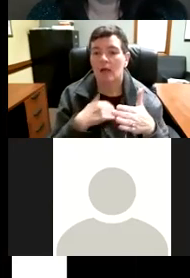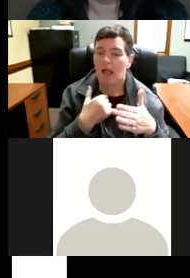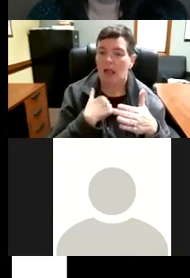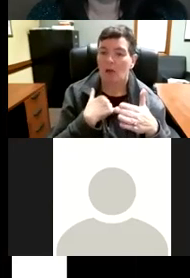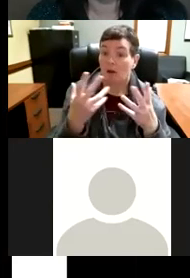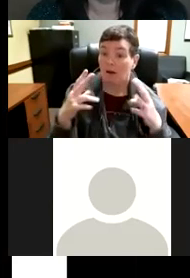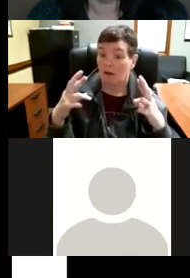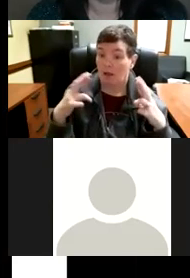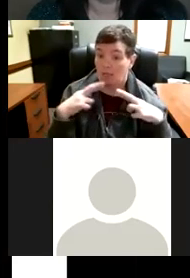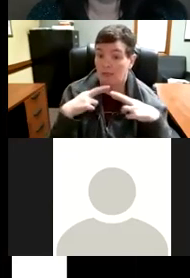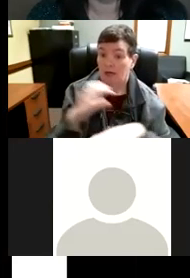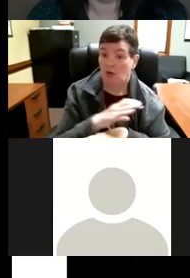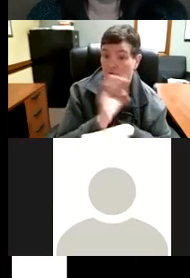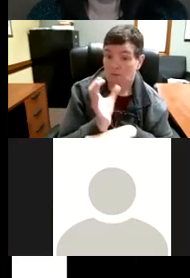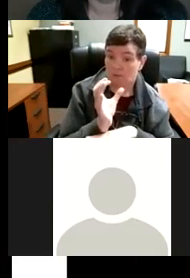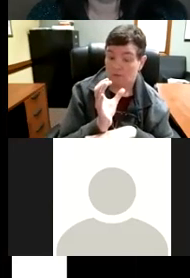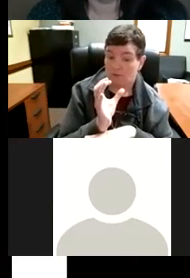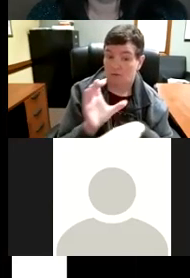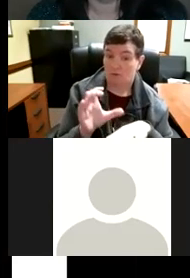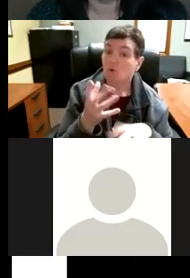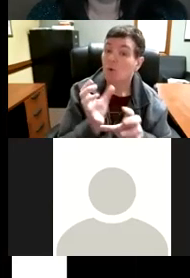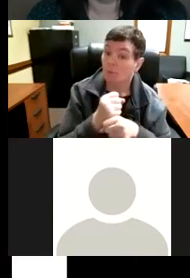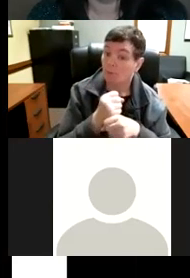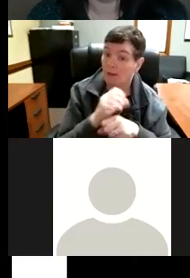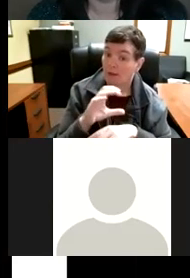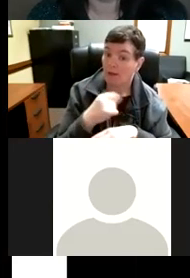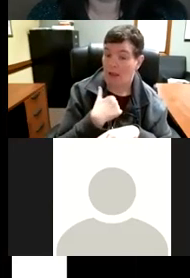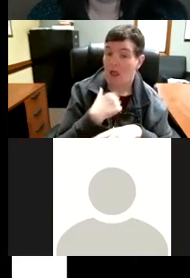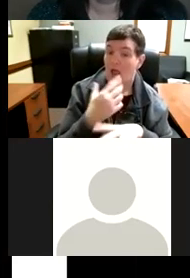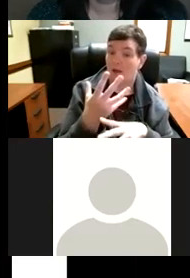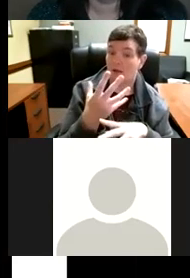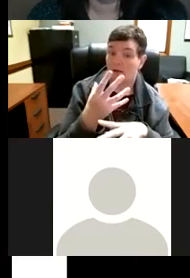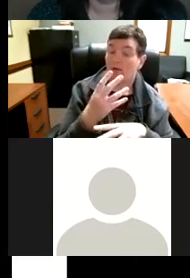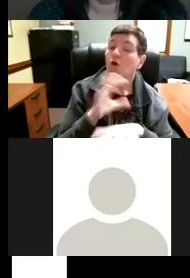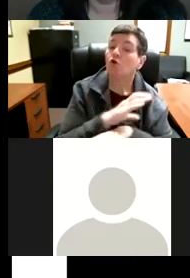Holiday. Christmas. Yeah, you want to make a Christmas card? Okay, I want.